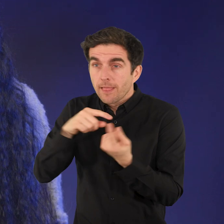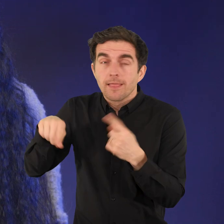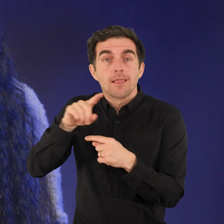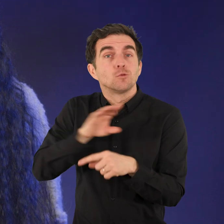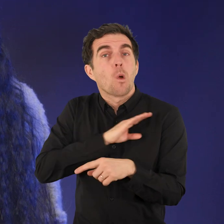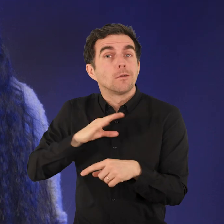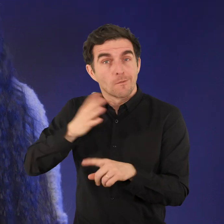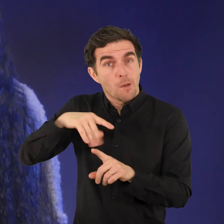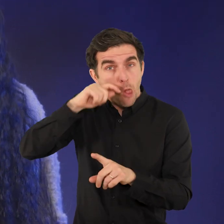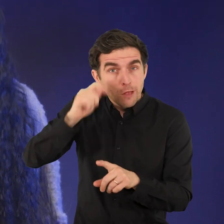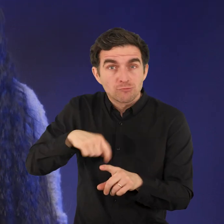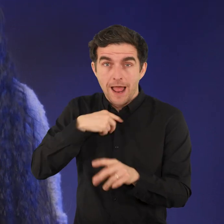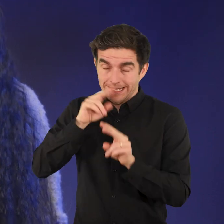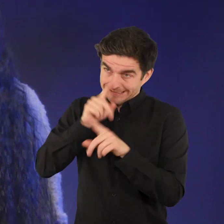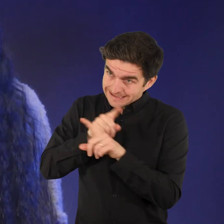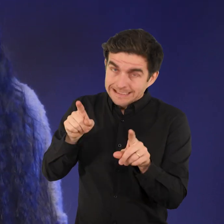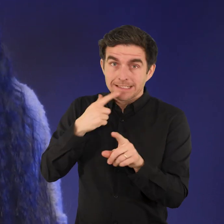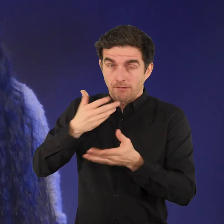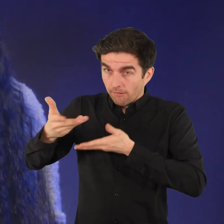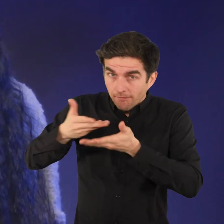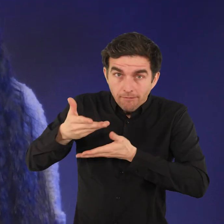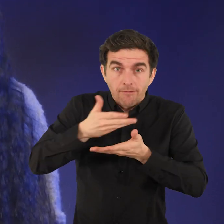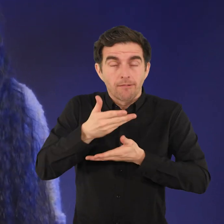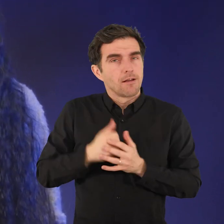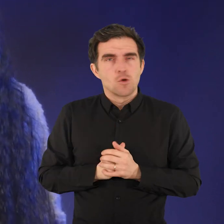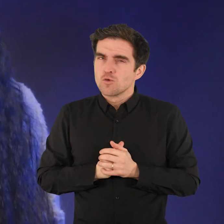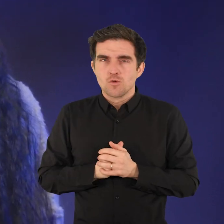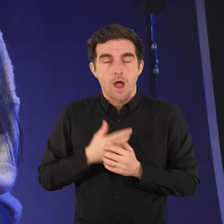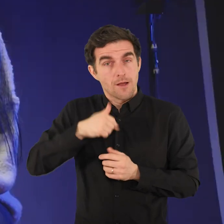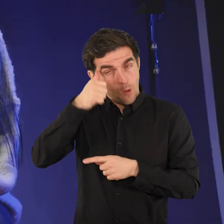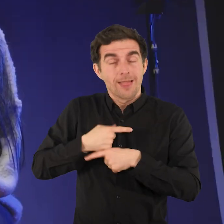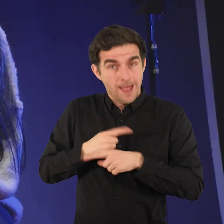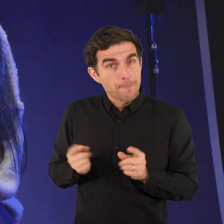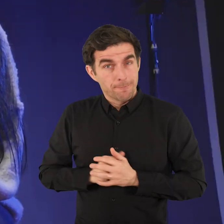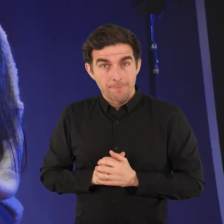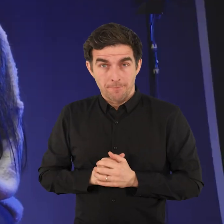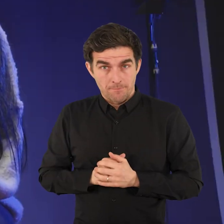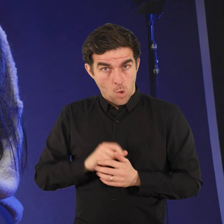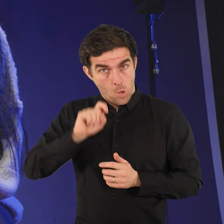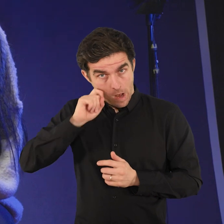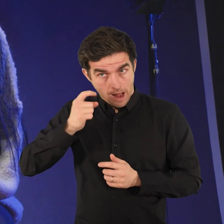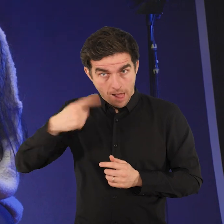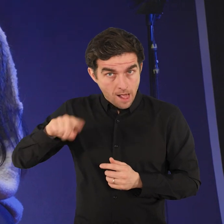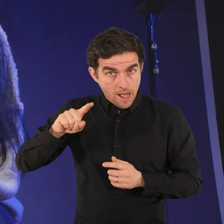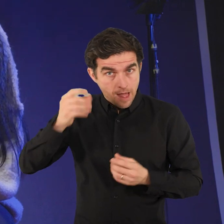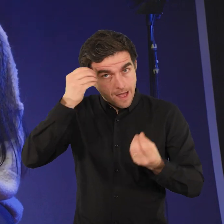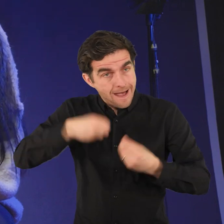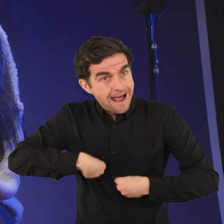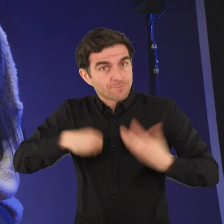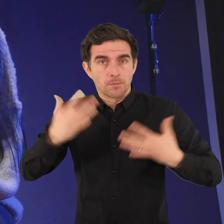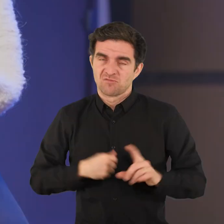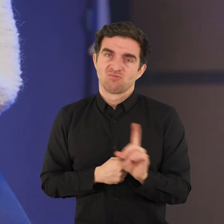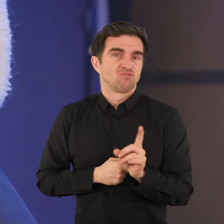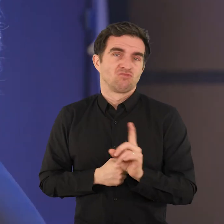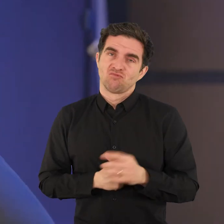with Ukrainian soldiers. I see them, I spoke with them, I got to know them. There is no way we will